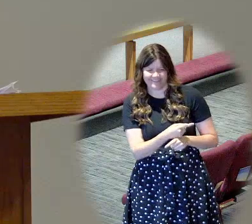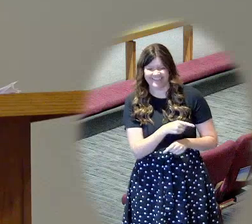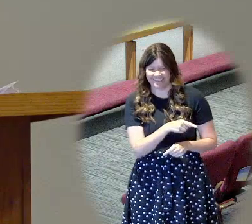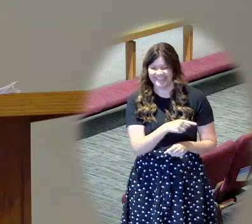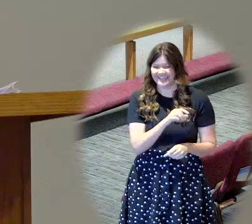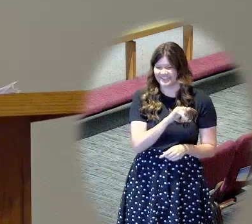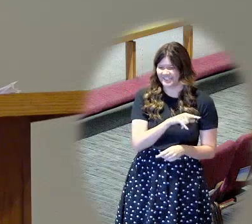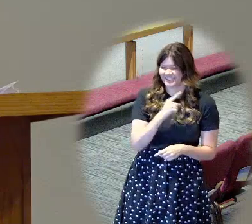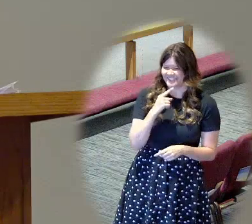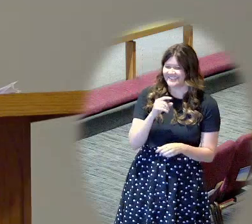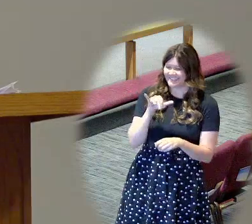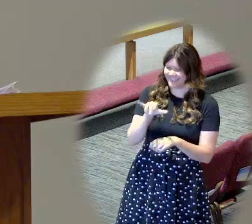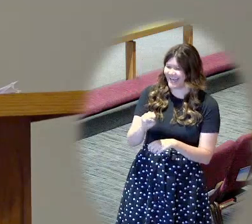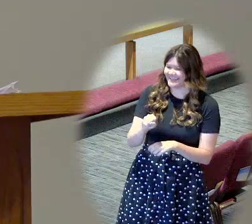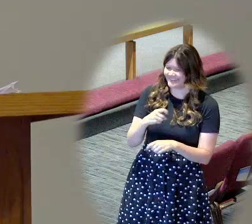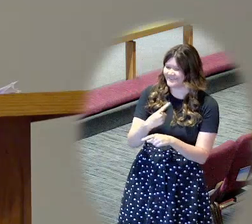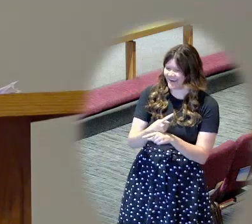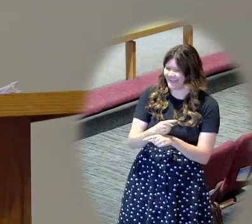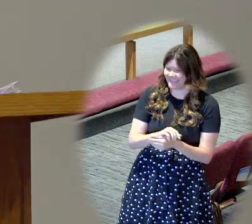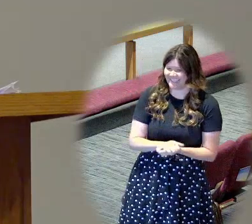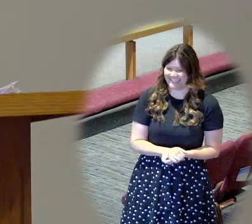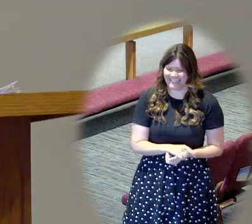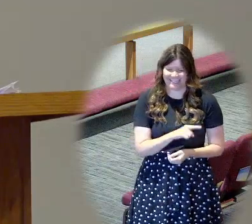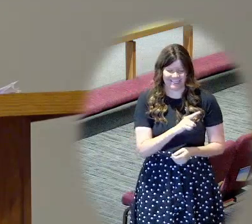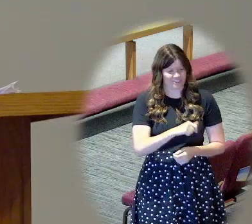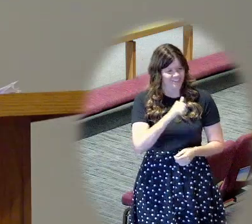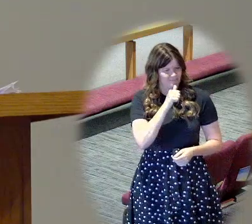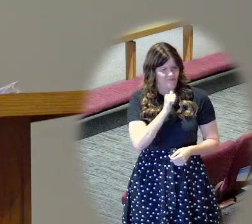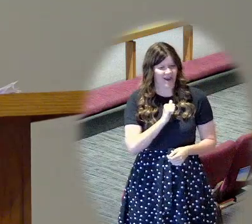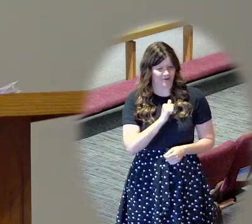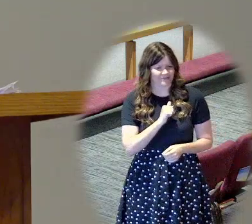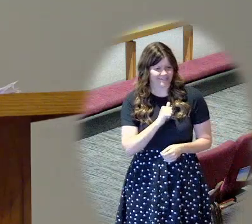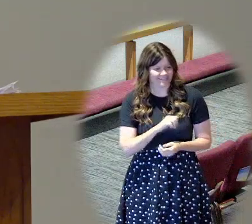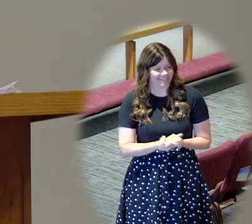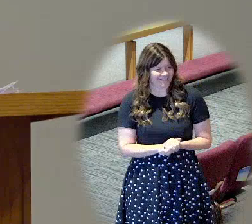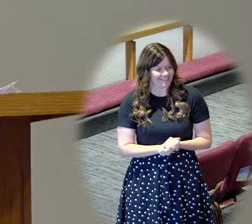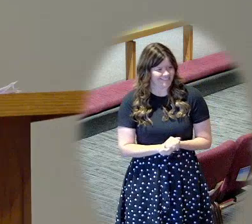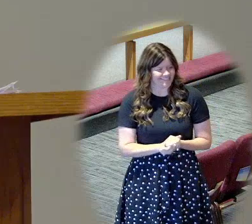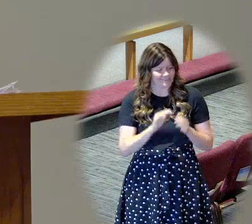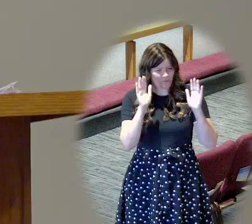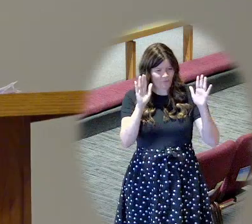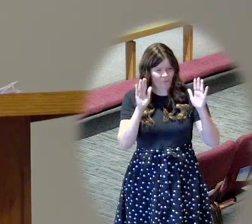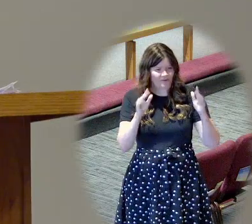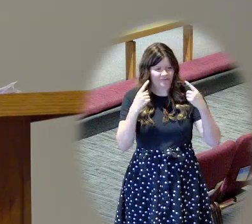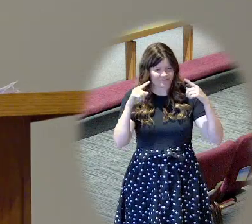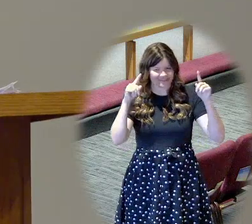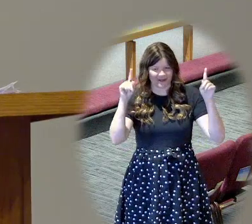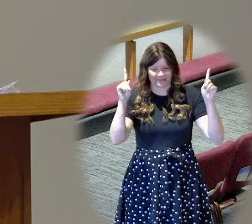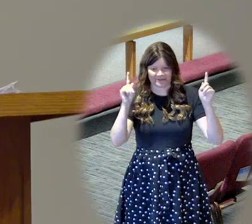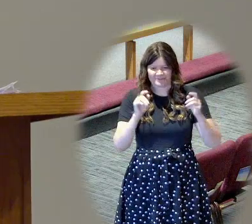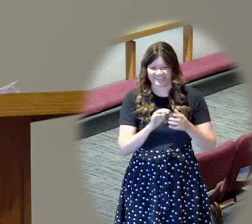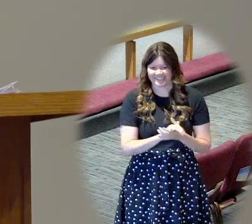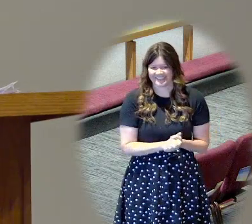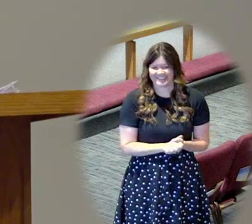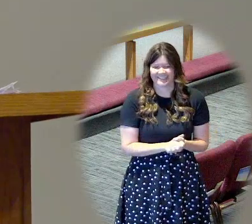Sydney's pretty proud of that. Yeah, she should be. It's a great accomplishment.